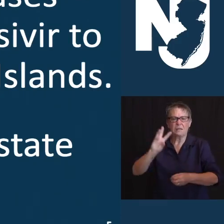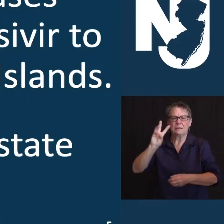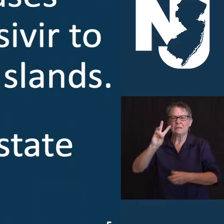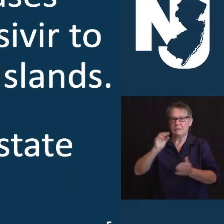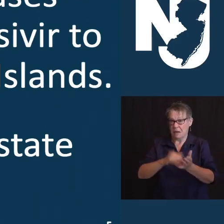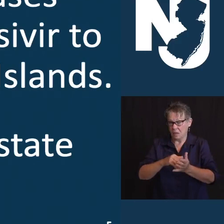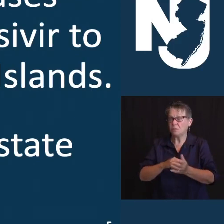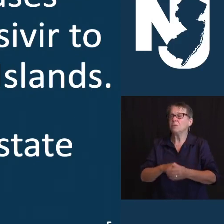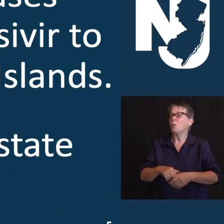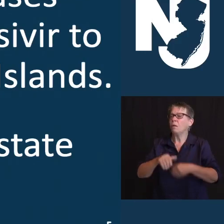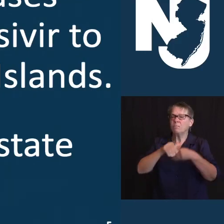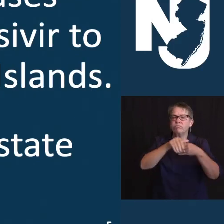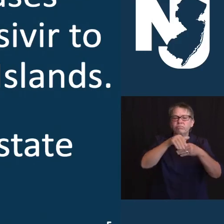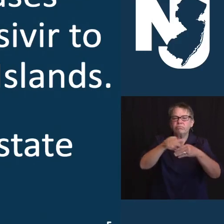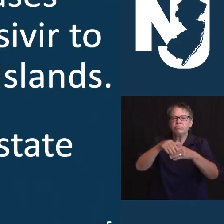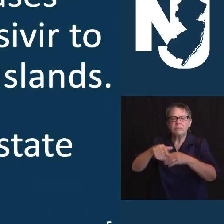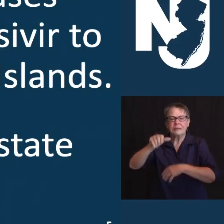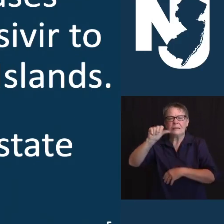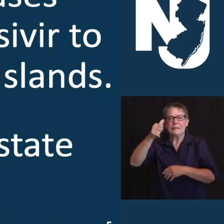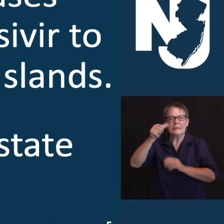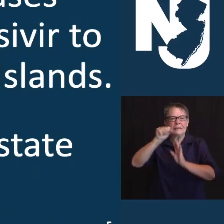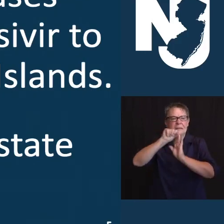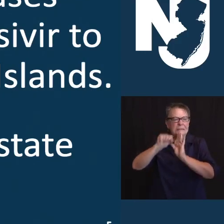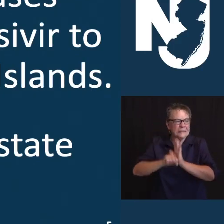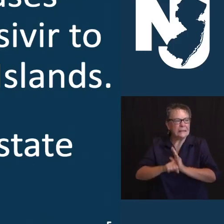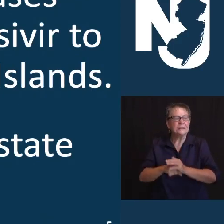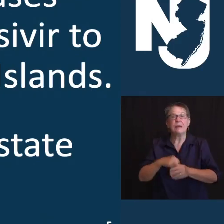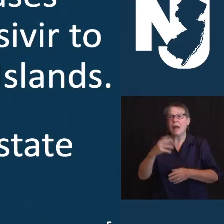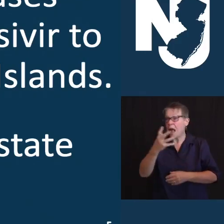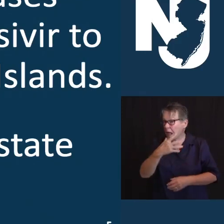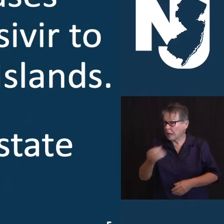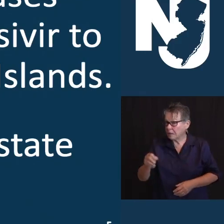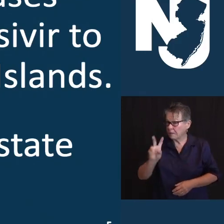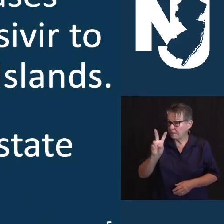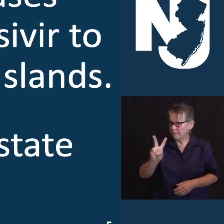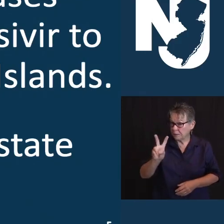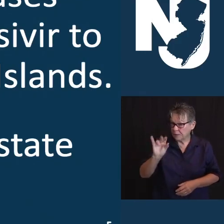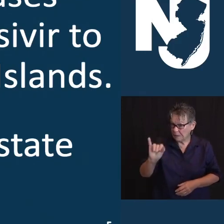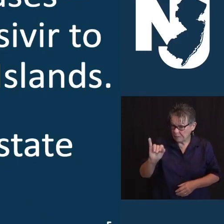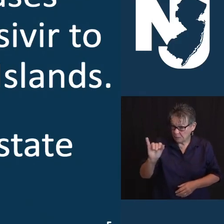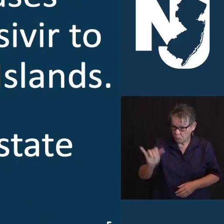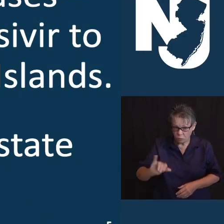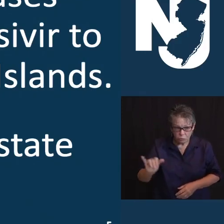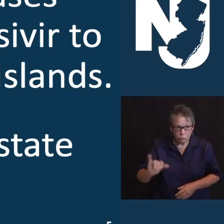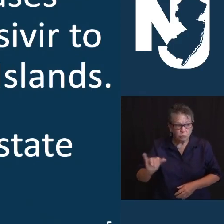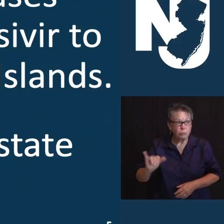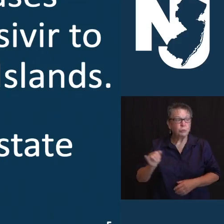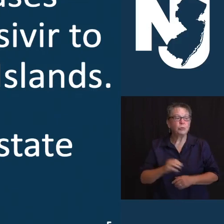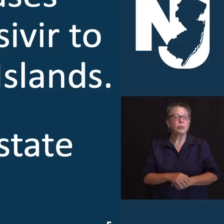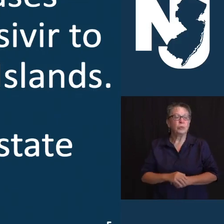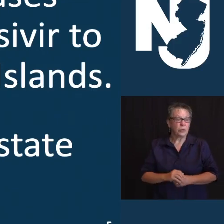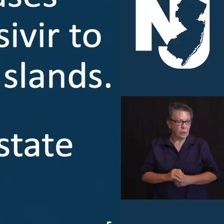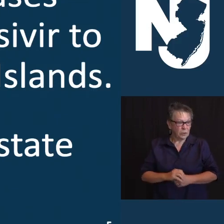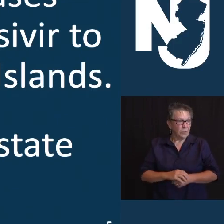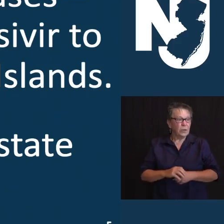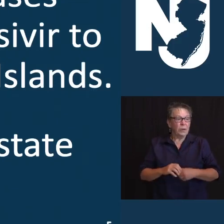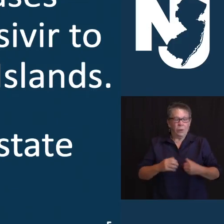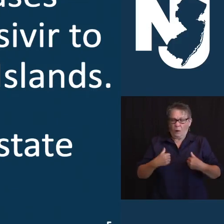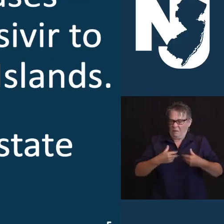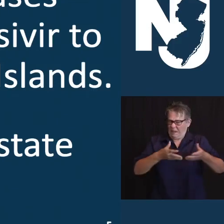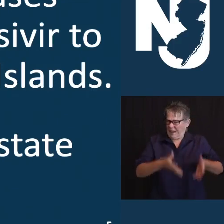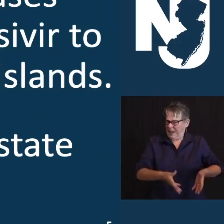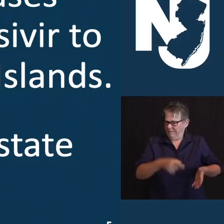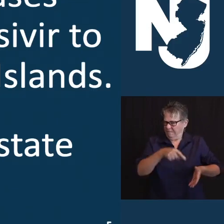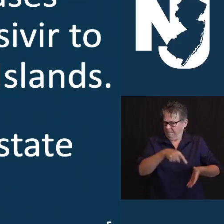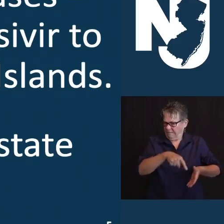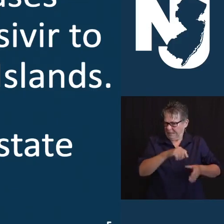state, with more than 1,100 cases in our stockpile. So again, donating 148,